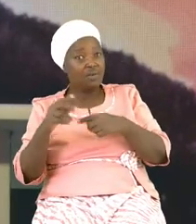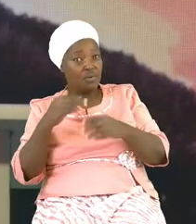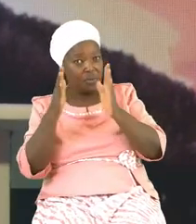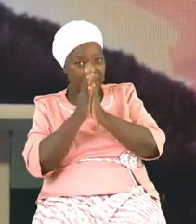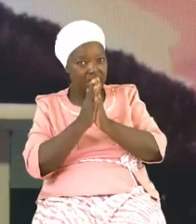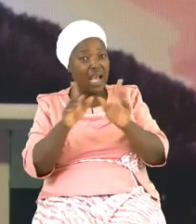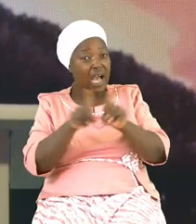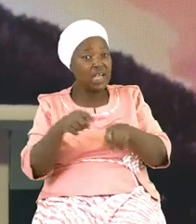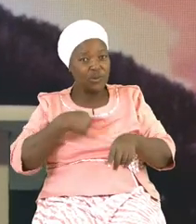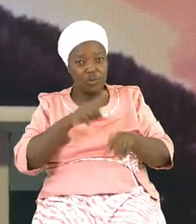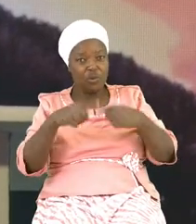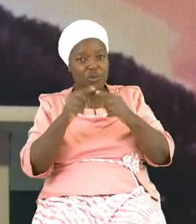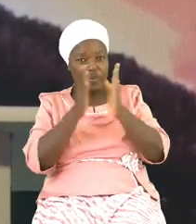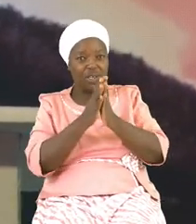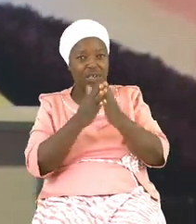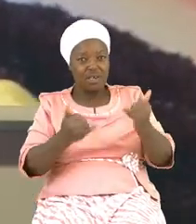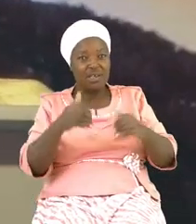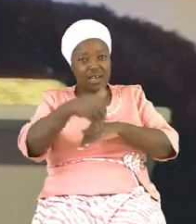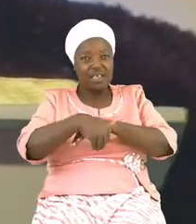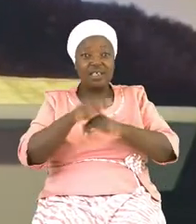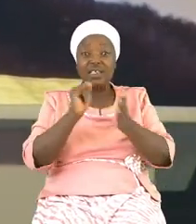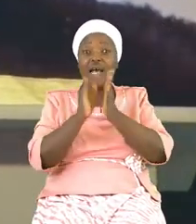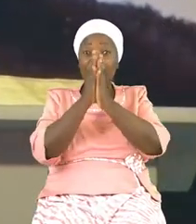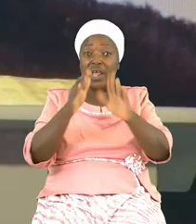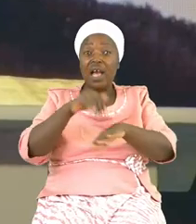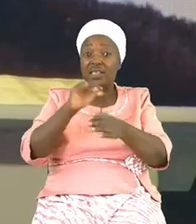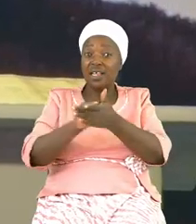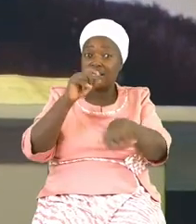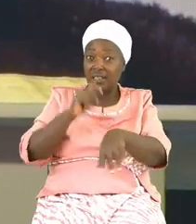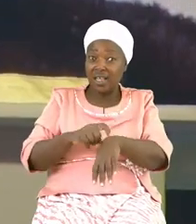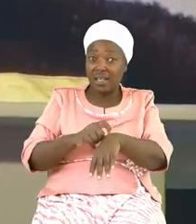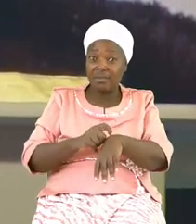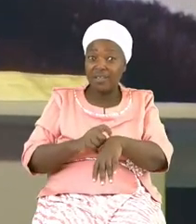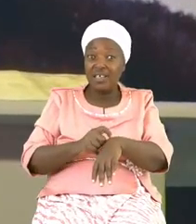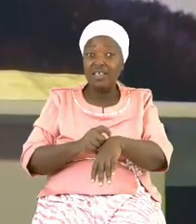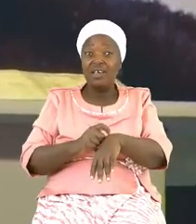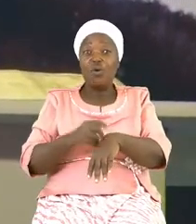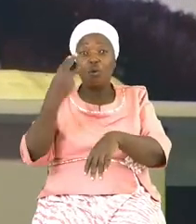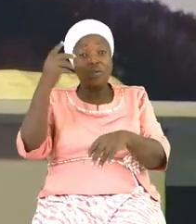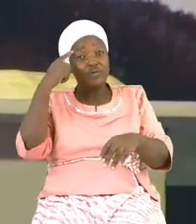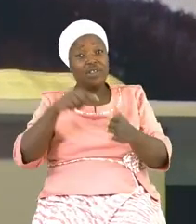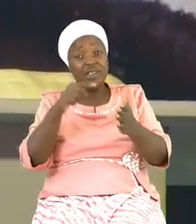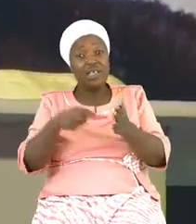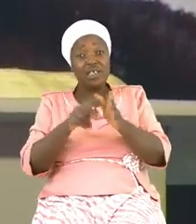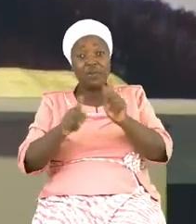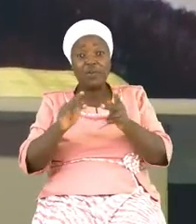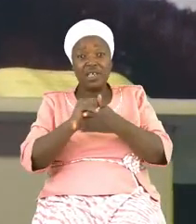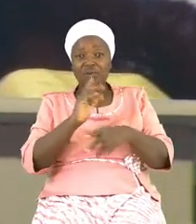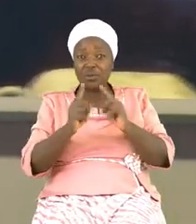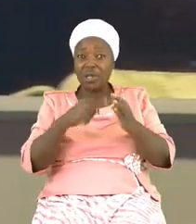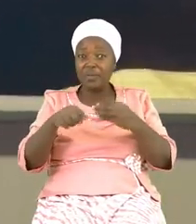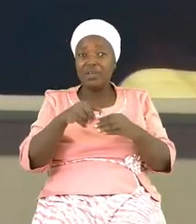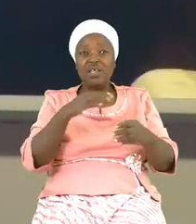tonight. The prayer at that time was for these people I'm talking about. The prayer